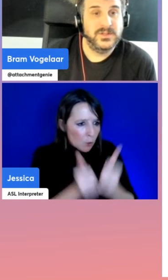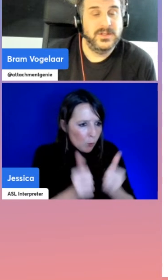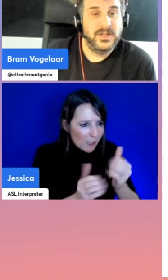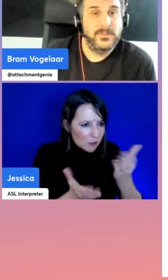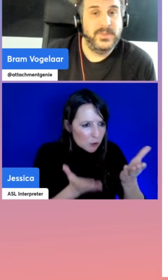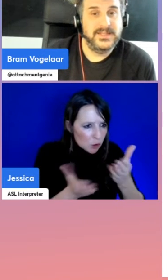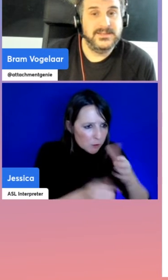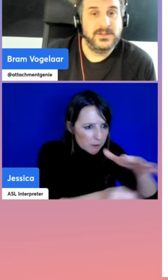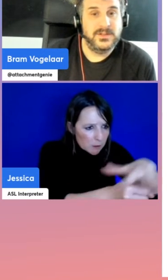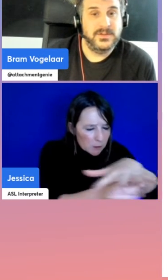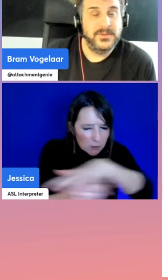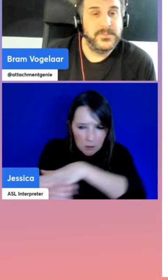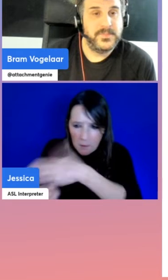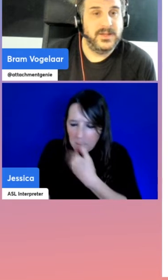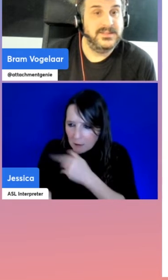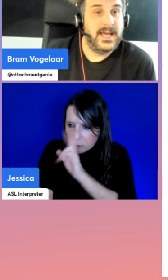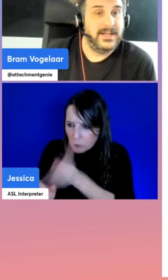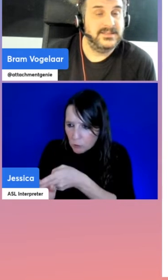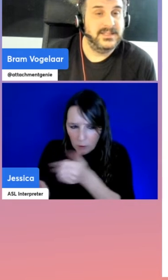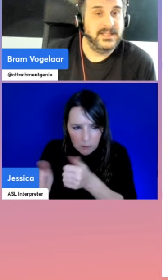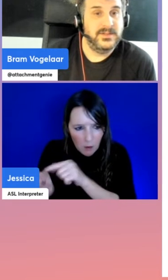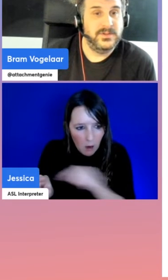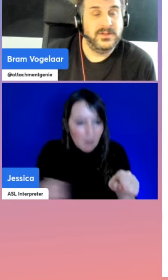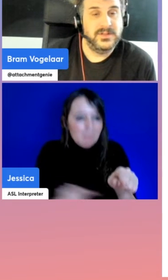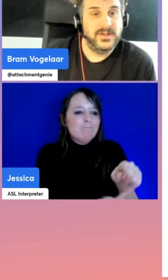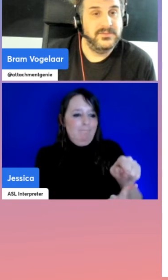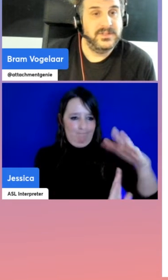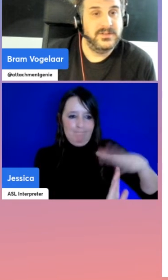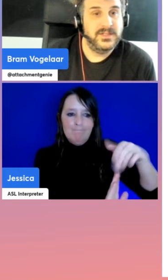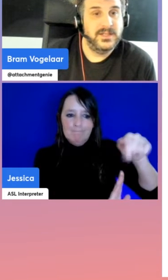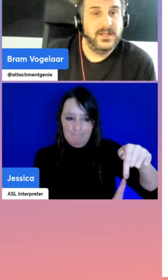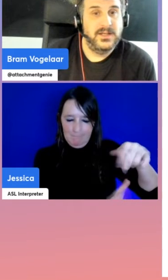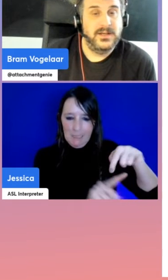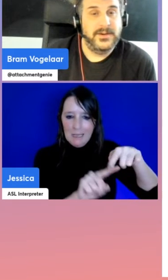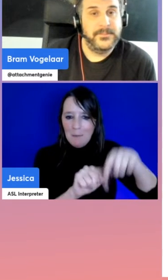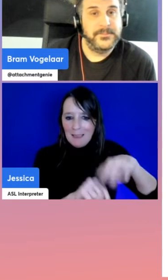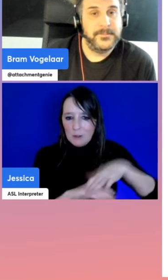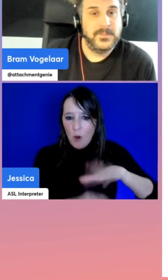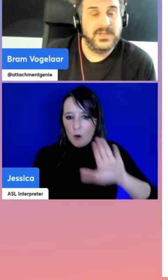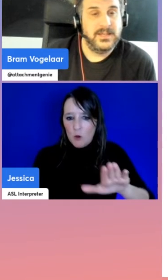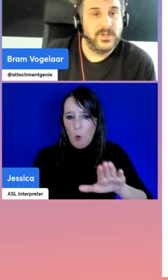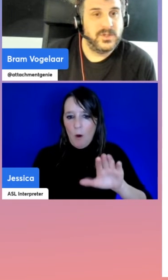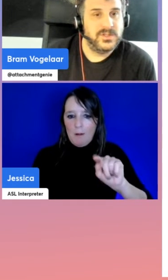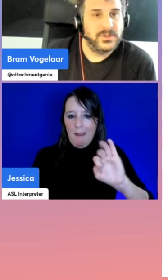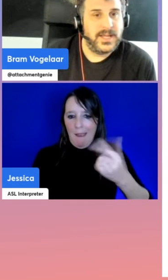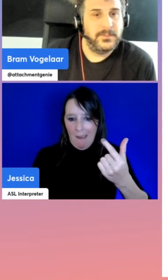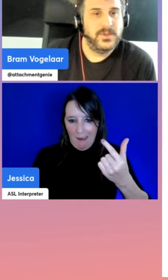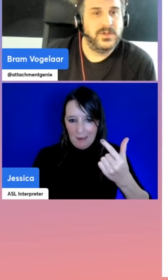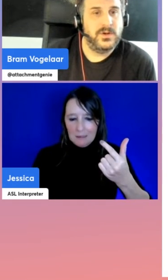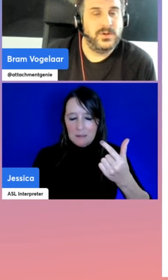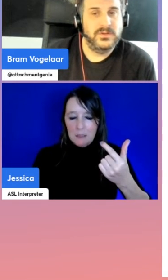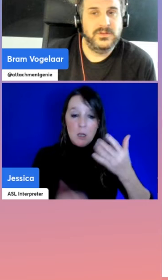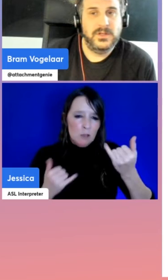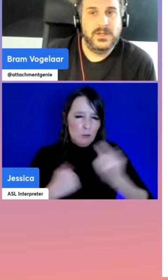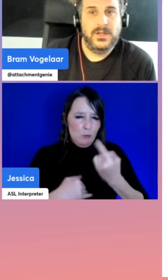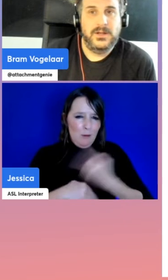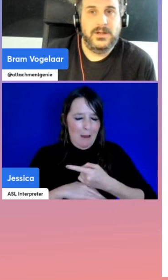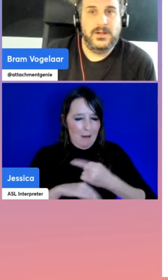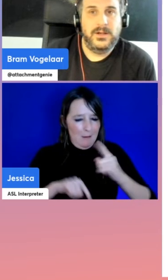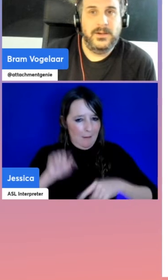auto join based on tags in your inventory. Today, I'm not going to show that